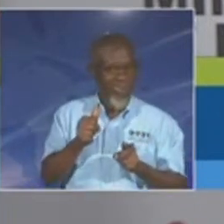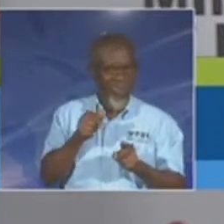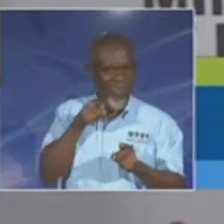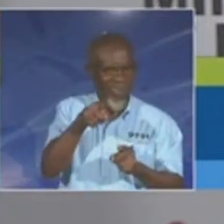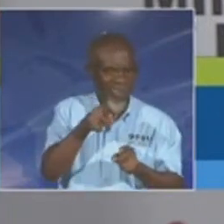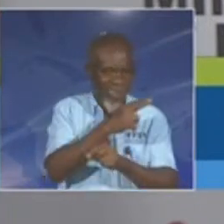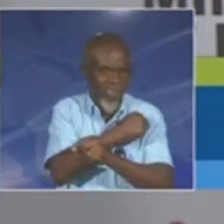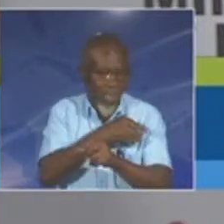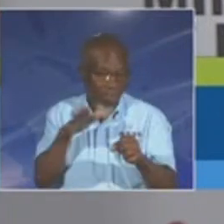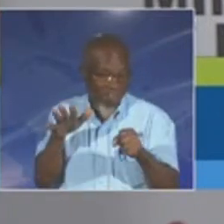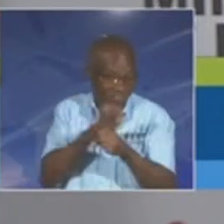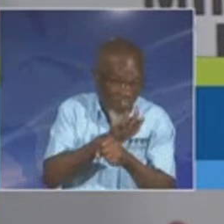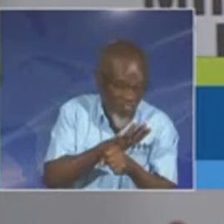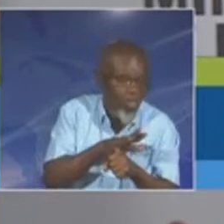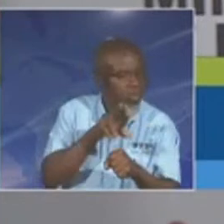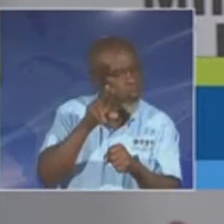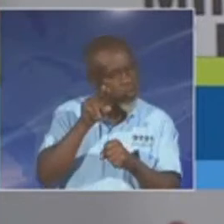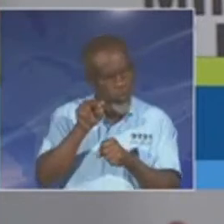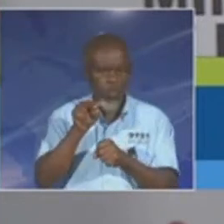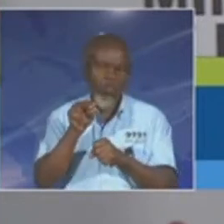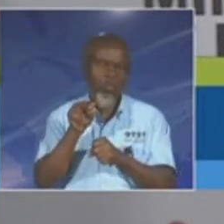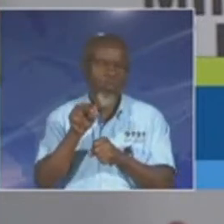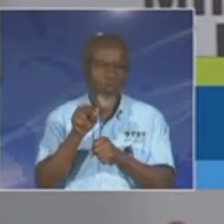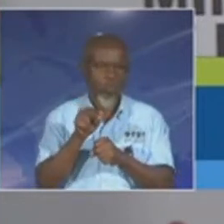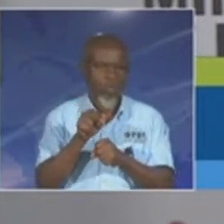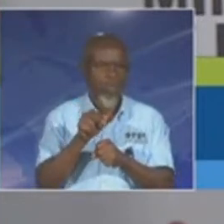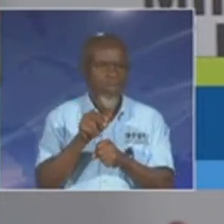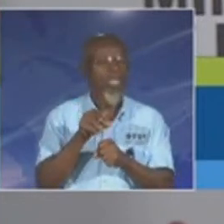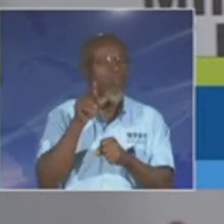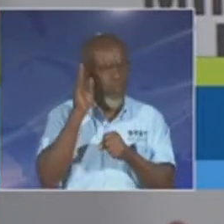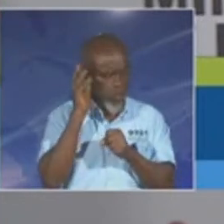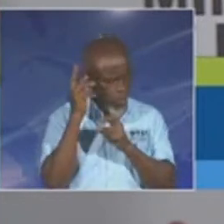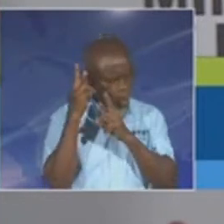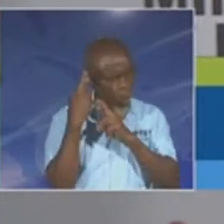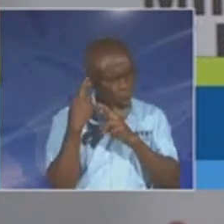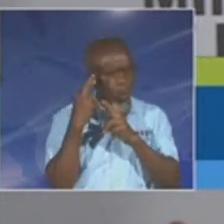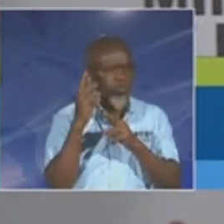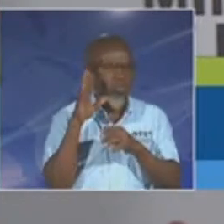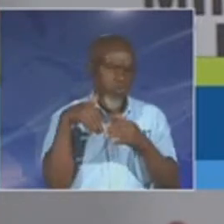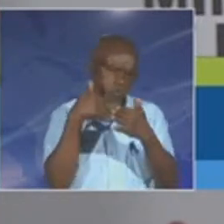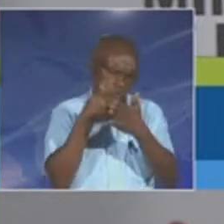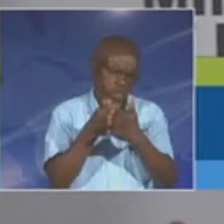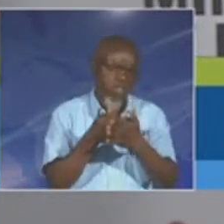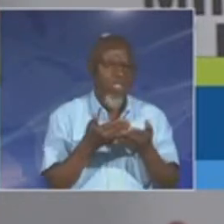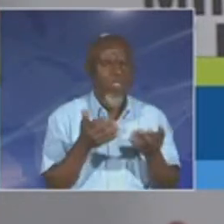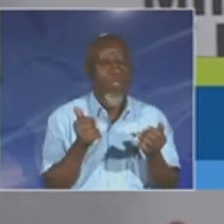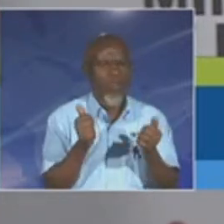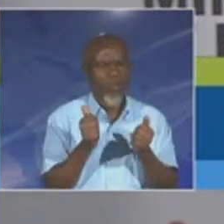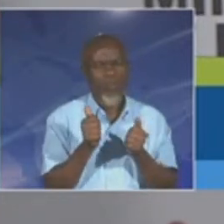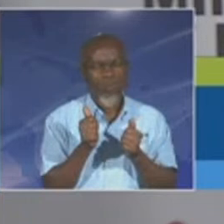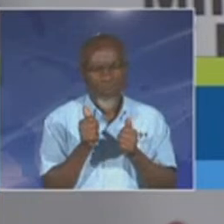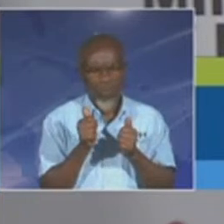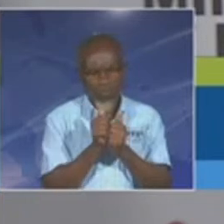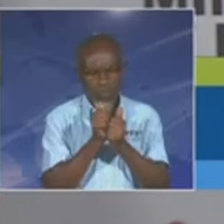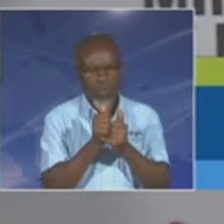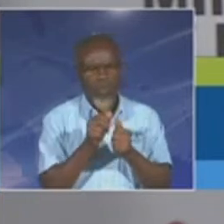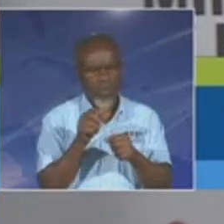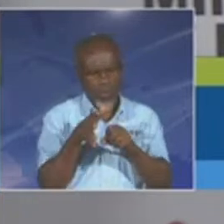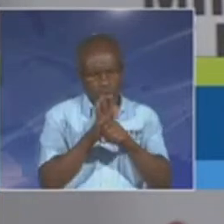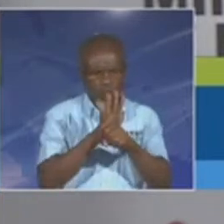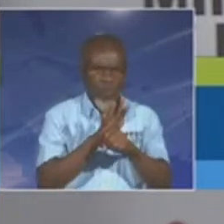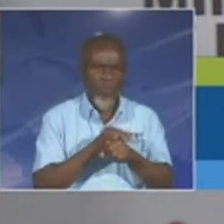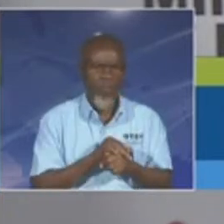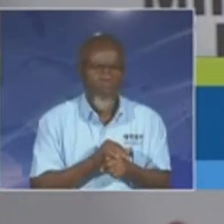particular jurisdiction. And I think that's where we have to get to be in a position of comfort, that we know with some level